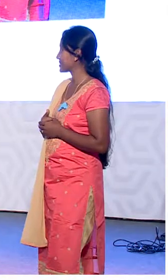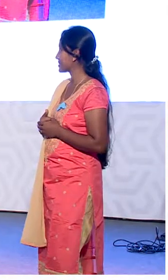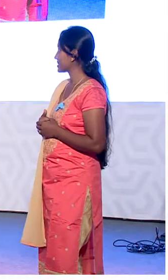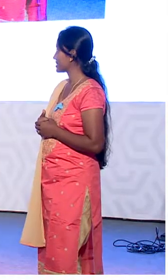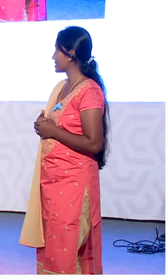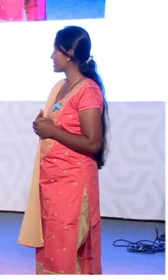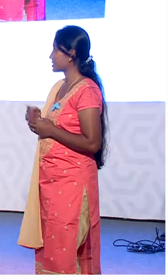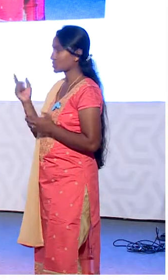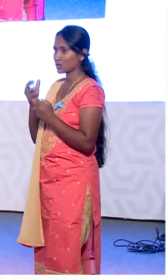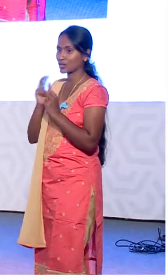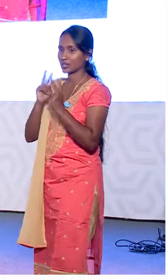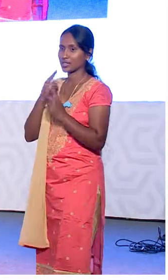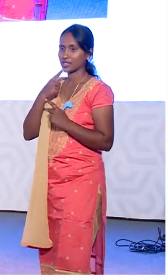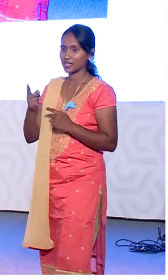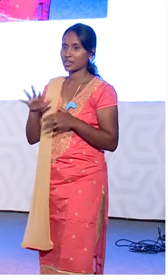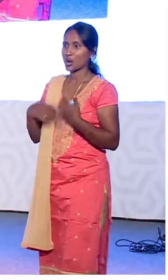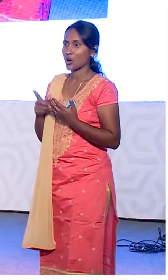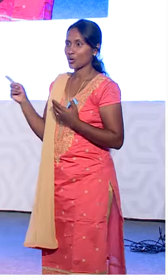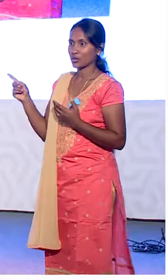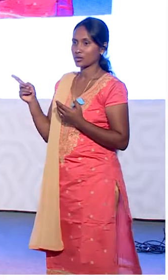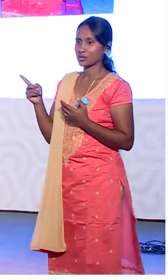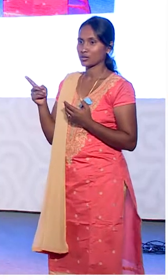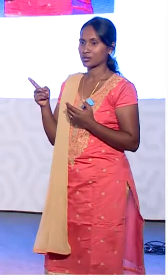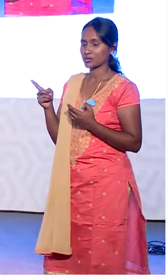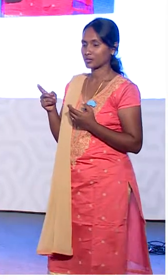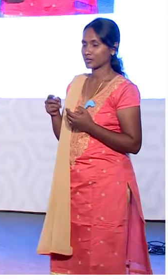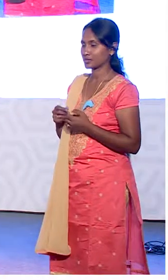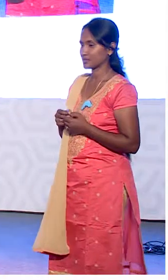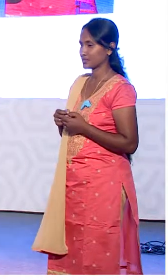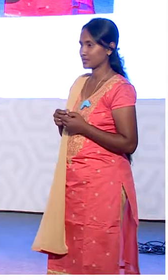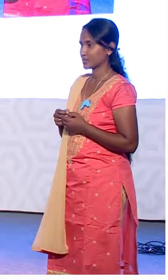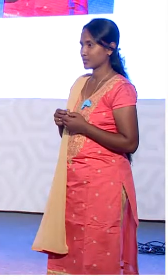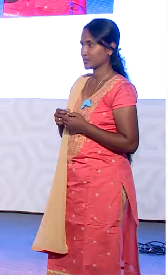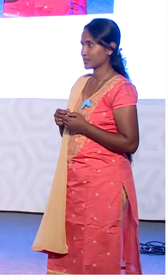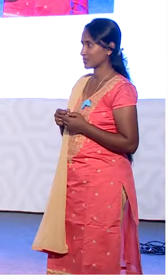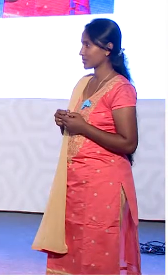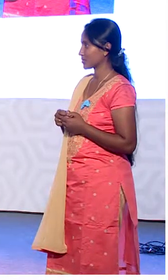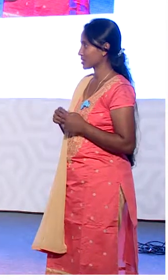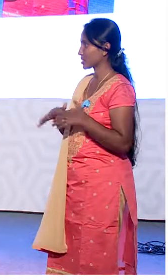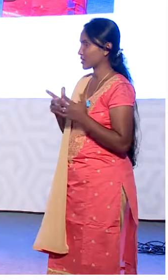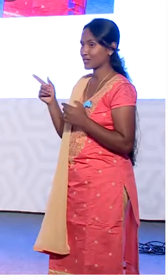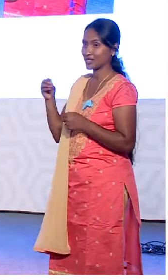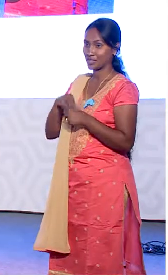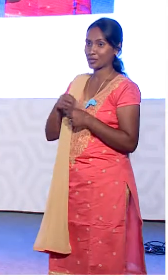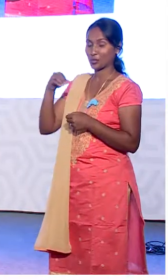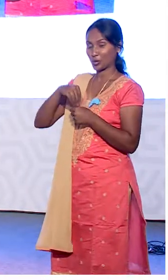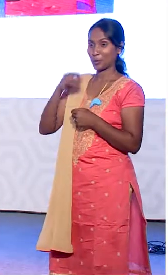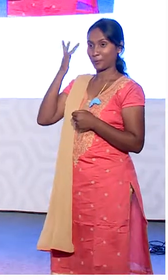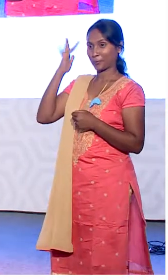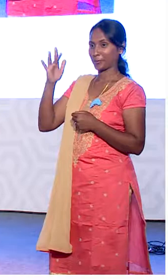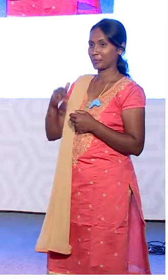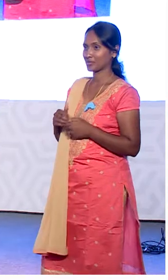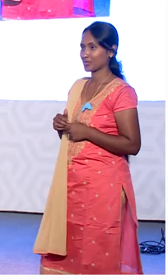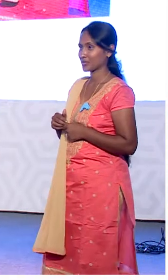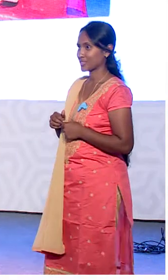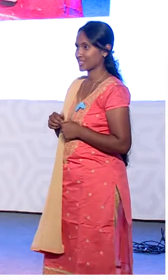I'm going to tell you how I become a billionaire. I'm sure all of you are interested to know how I become a billionaire.